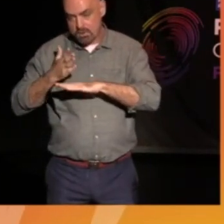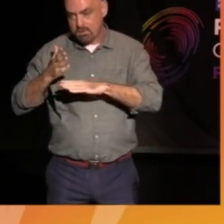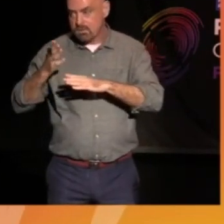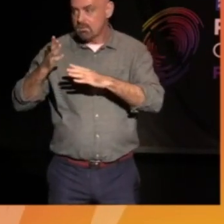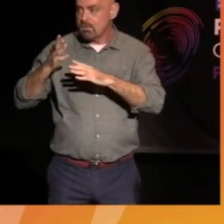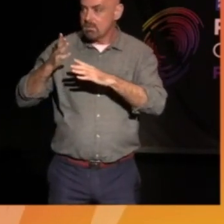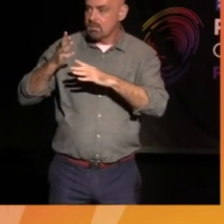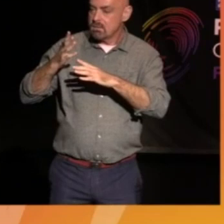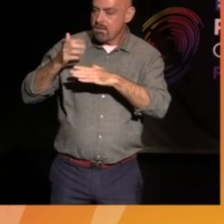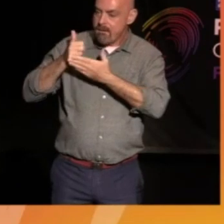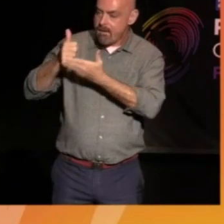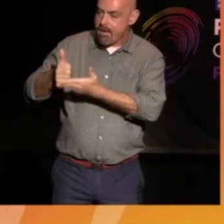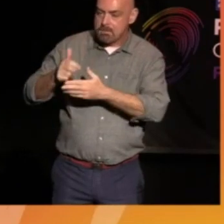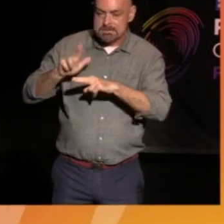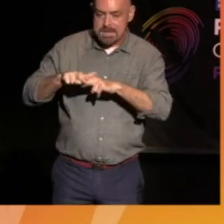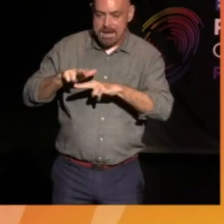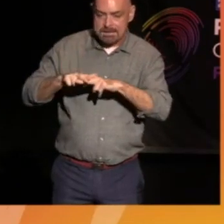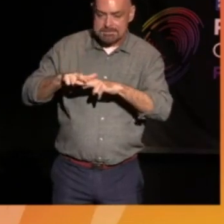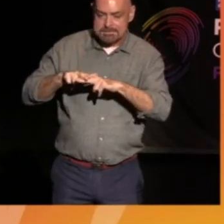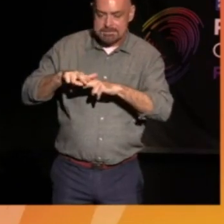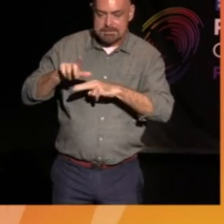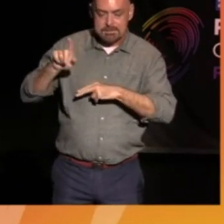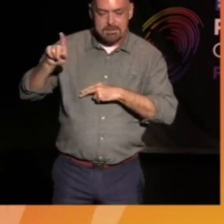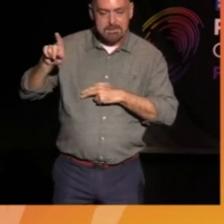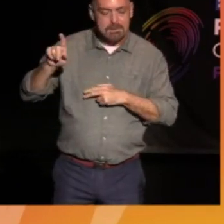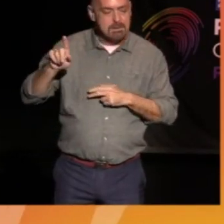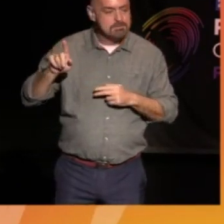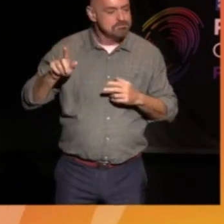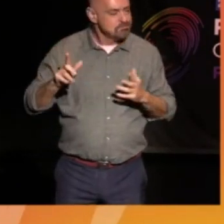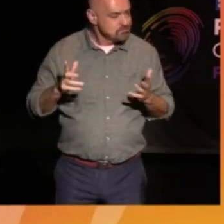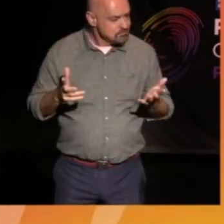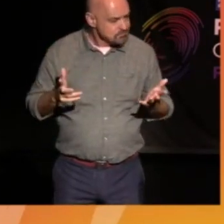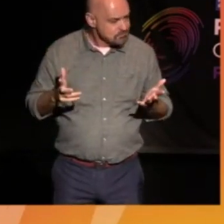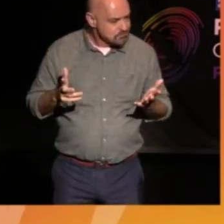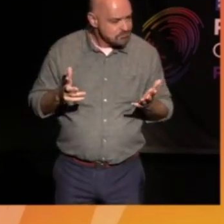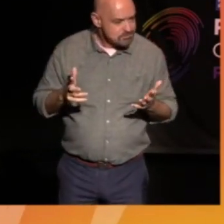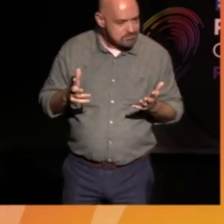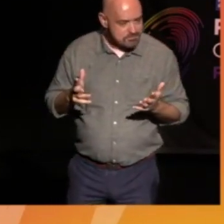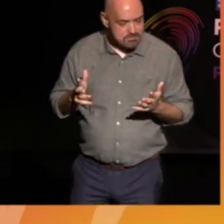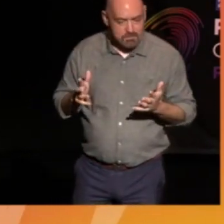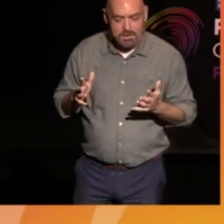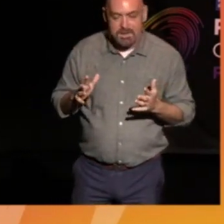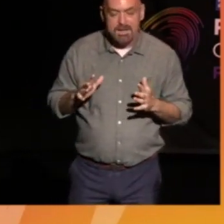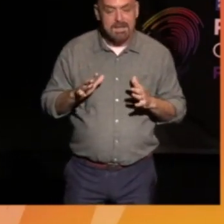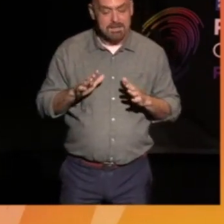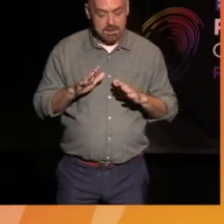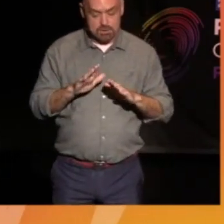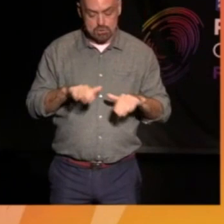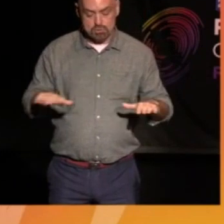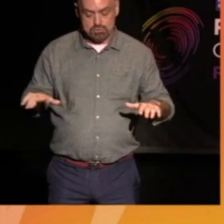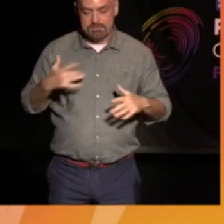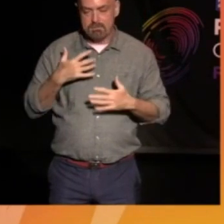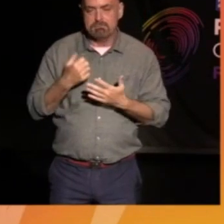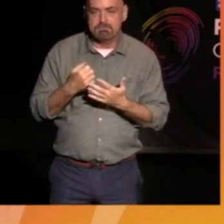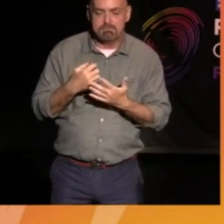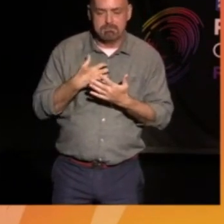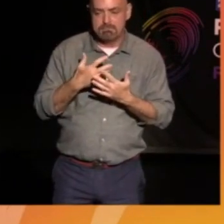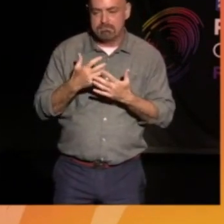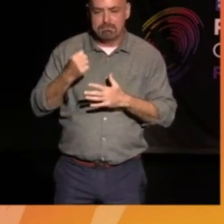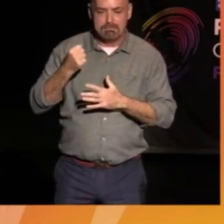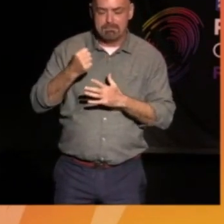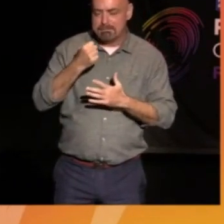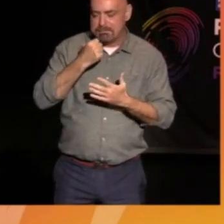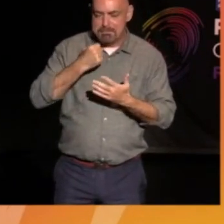I mean, there are two issues here. One is, do the children feel a sense of betrayal to their families if they